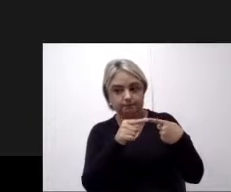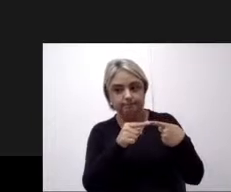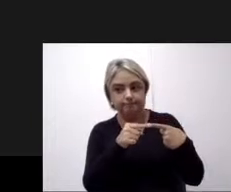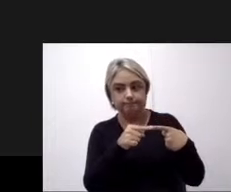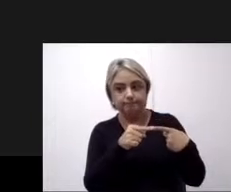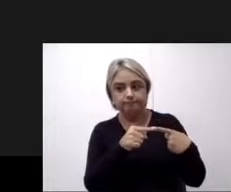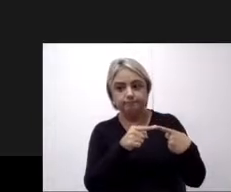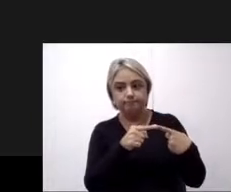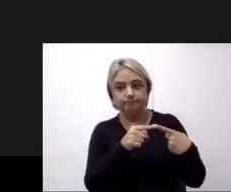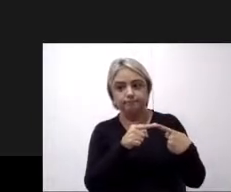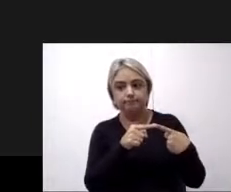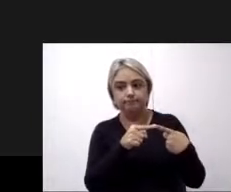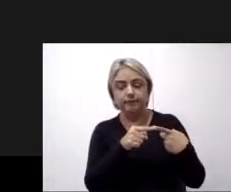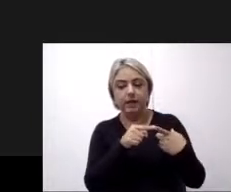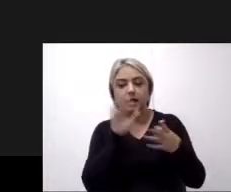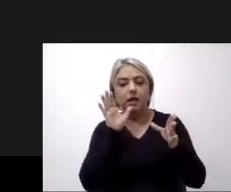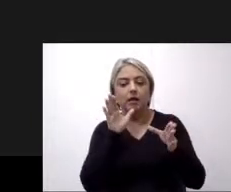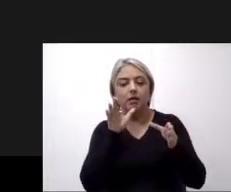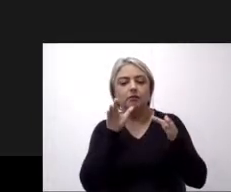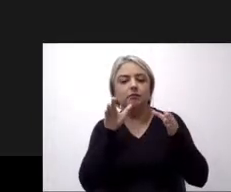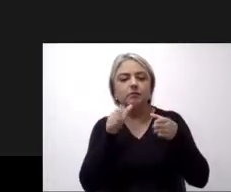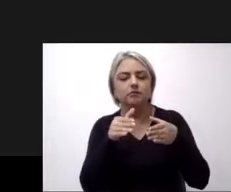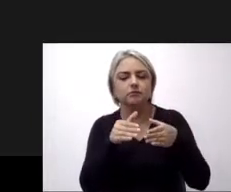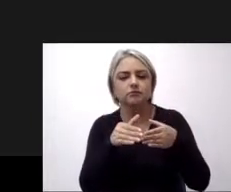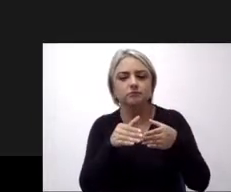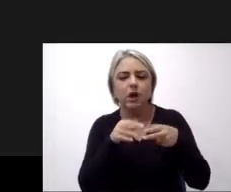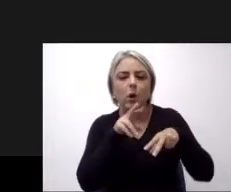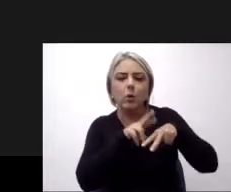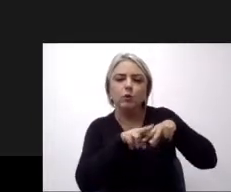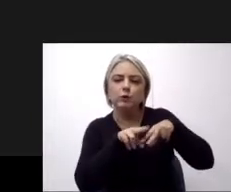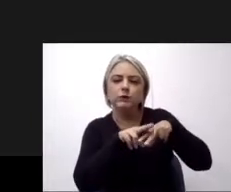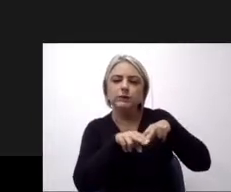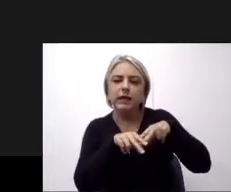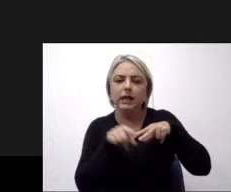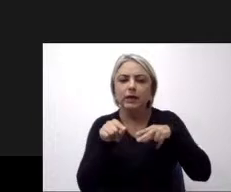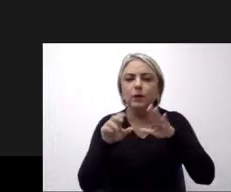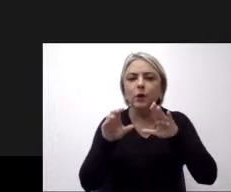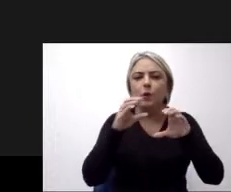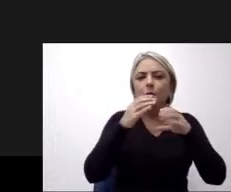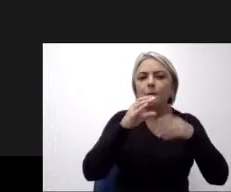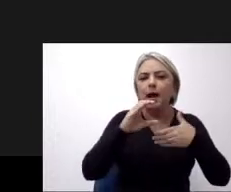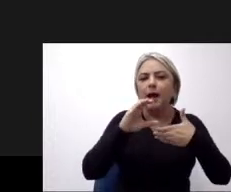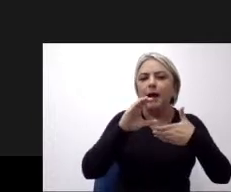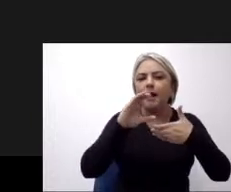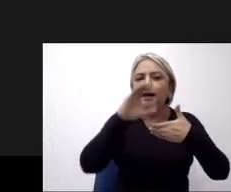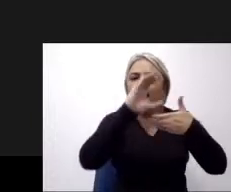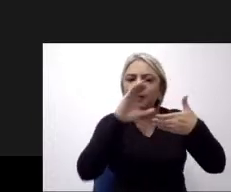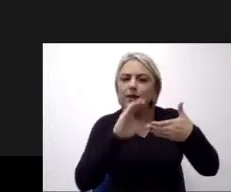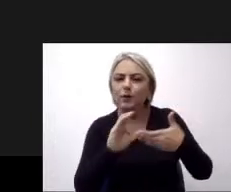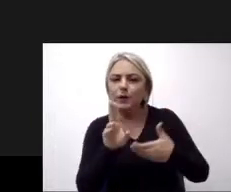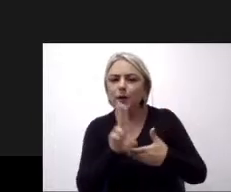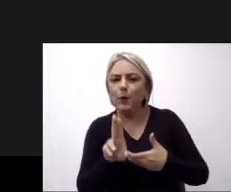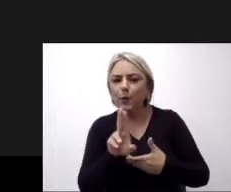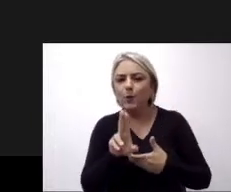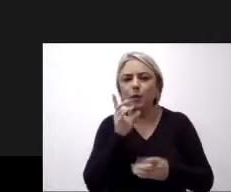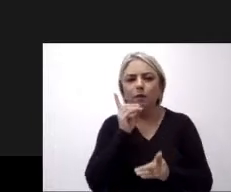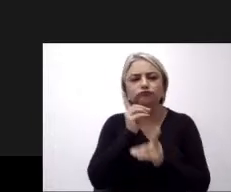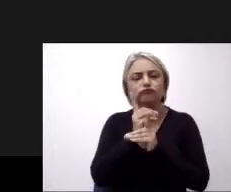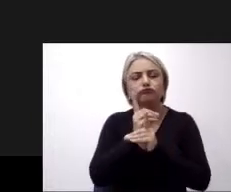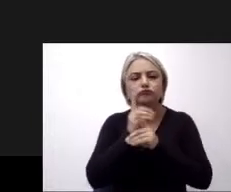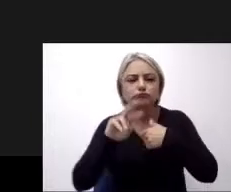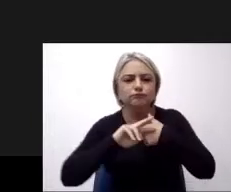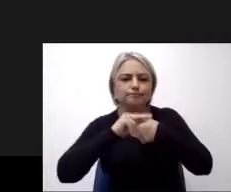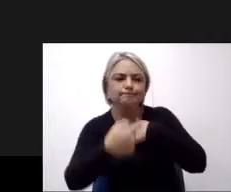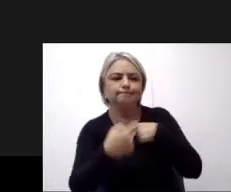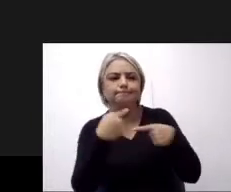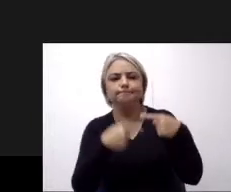concerns gender as a useful category to identify the bias at stake in public policies.